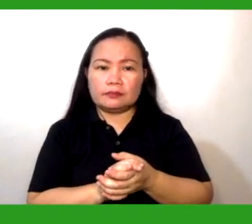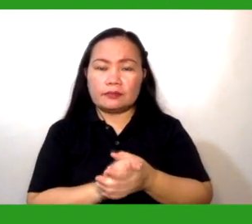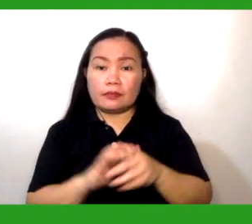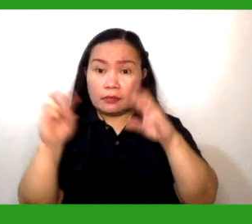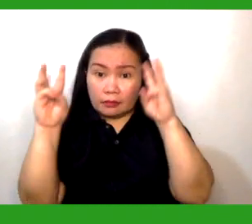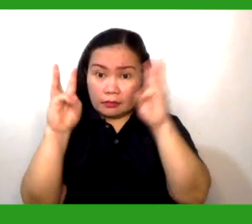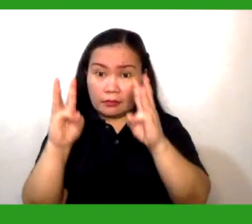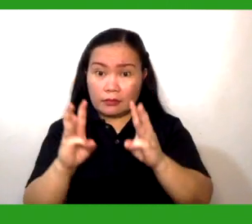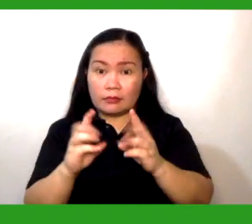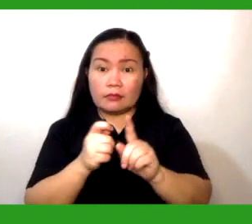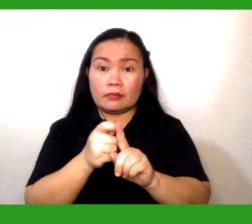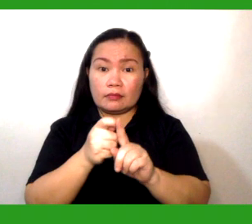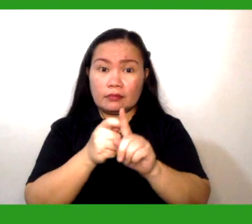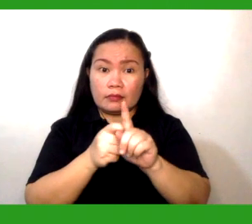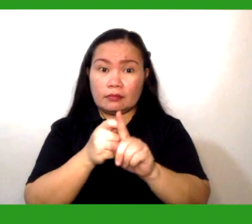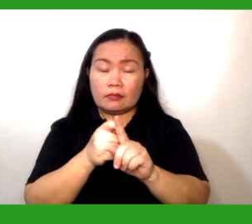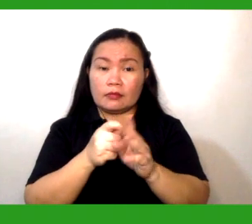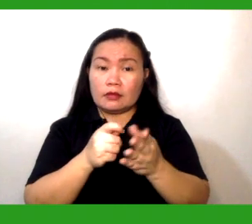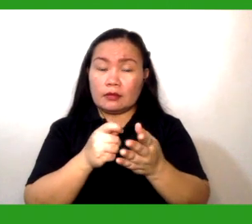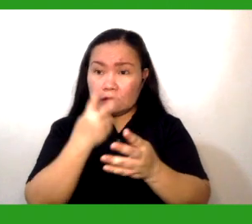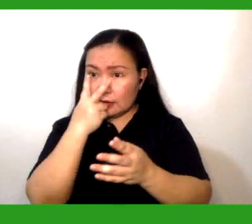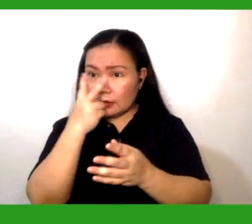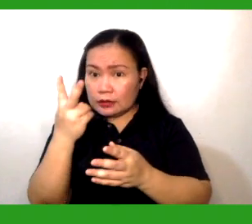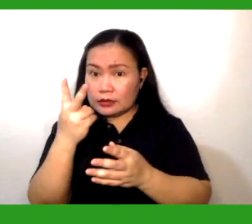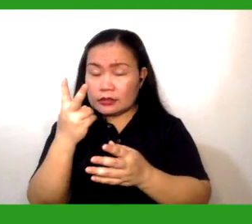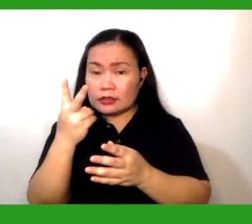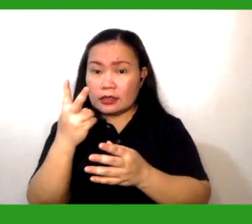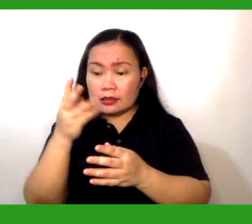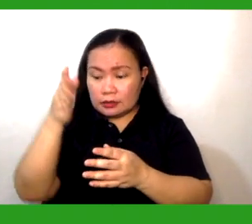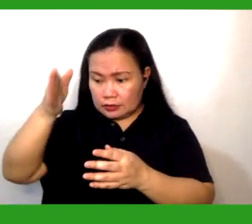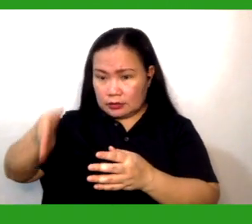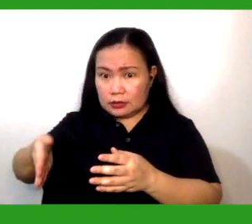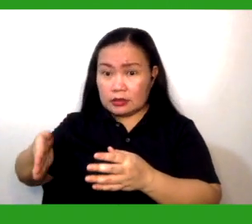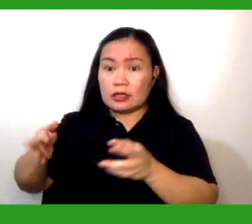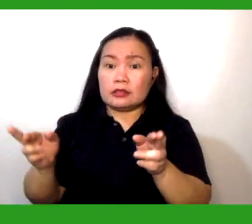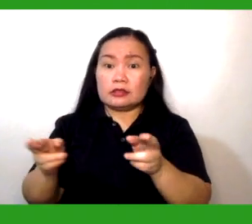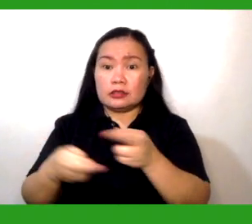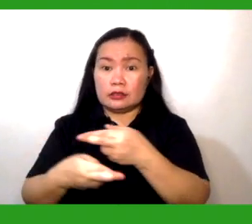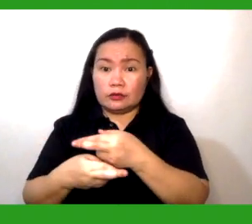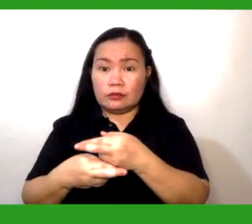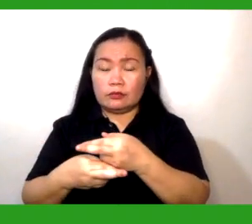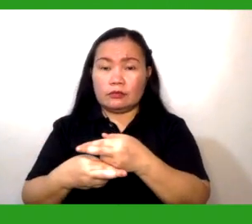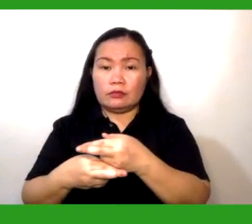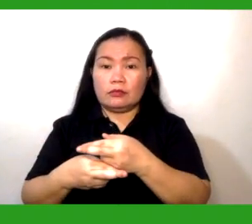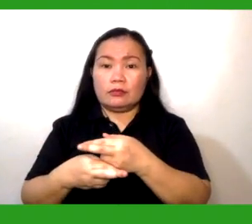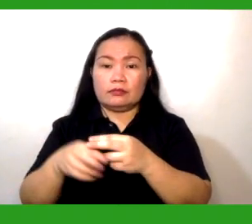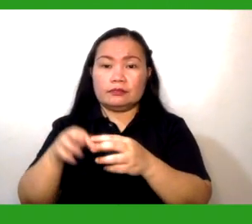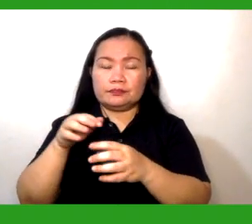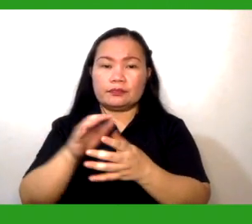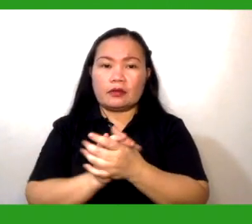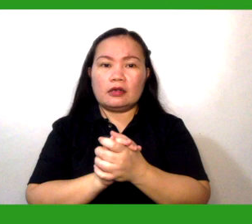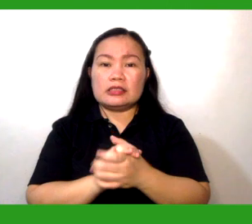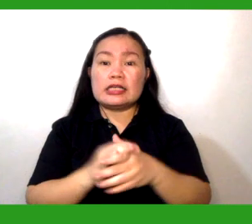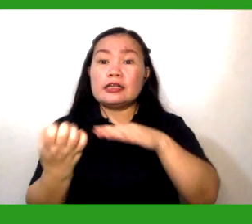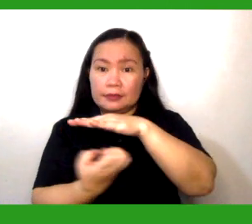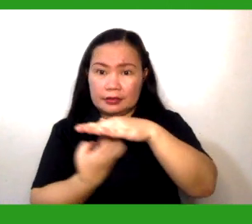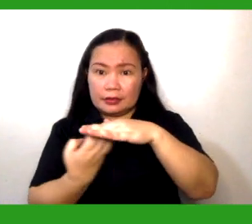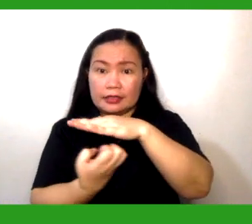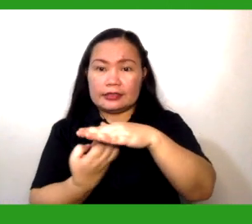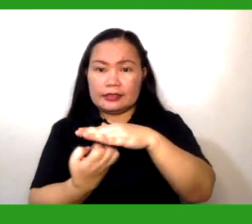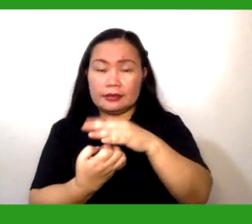kadalasan makikita mo sa gilid ng pinto, ng room. Sa high school, bihira na, pero sa elementary, madalas itong